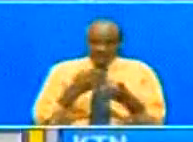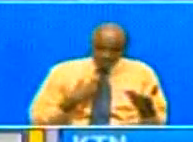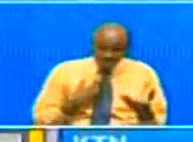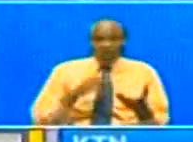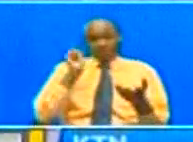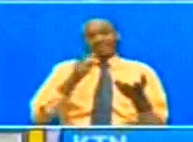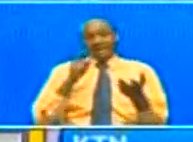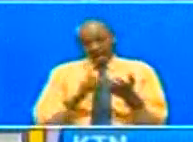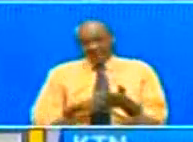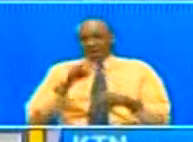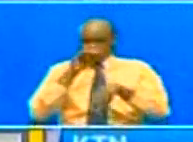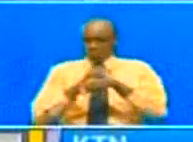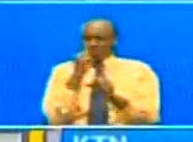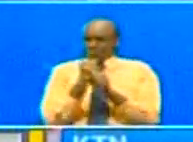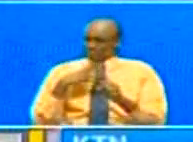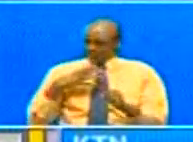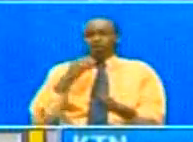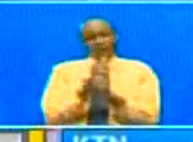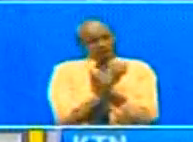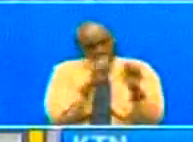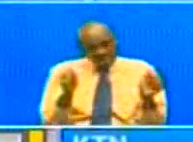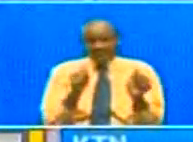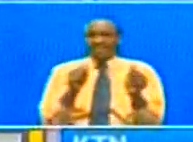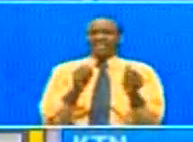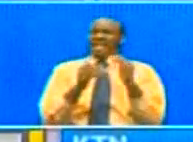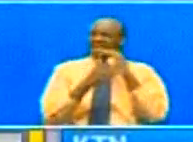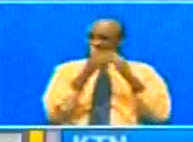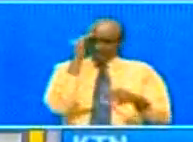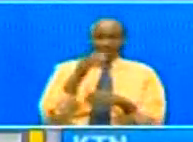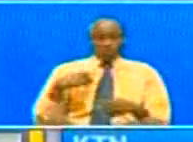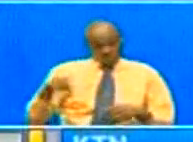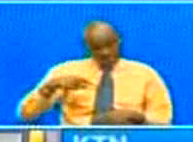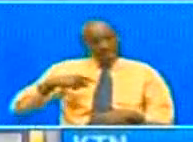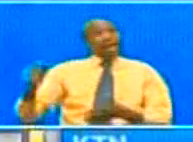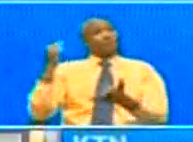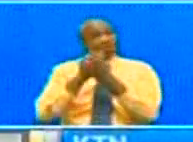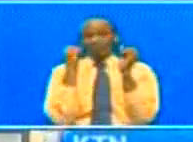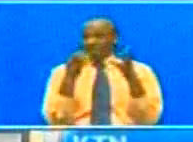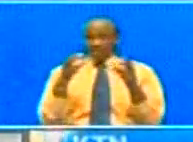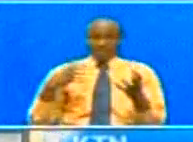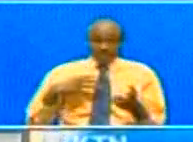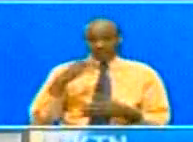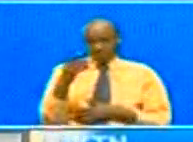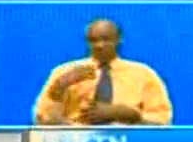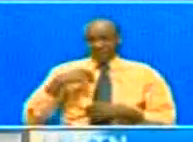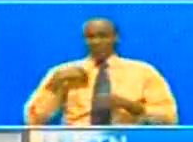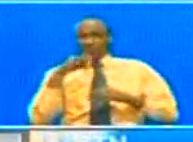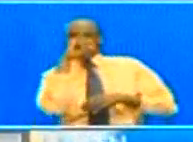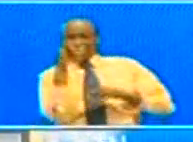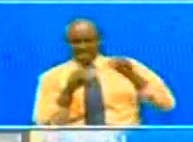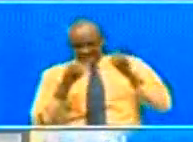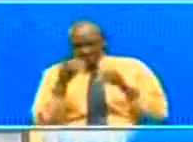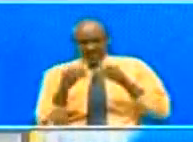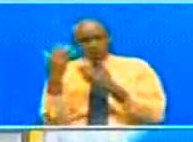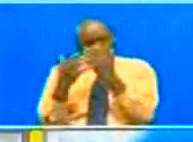you must have a good workmanship. We've employed a lot of guys, you know, they're graphic designers, the